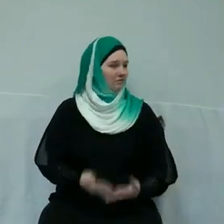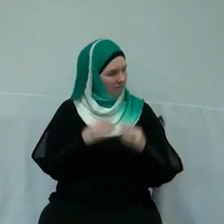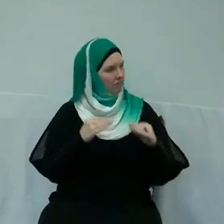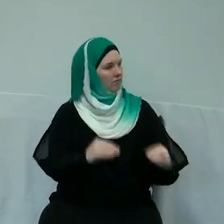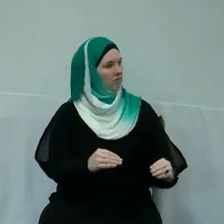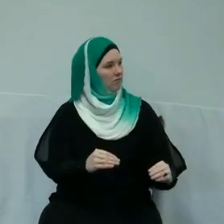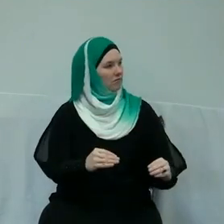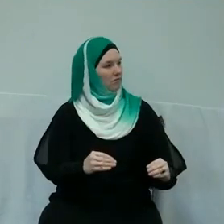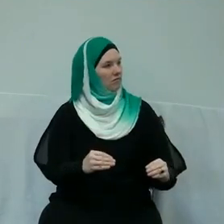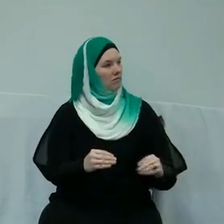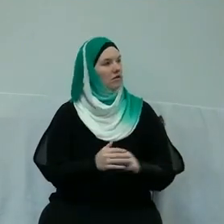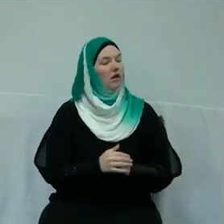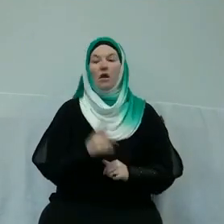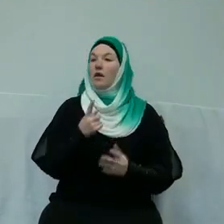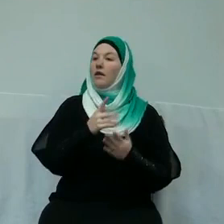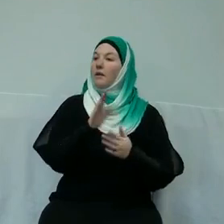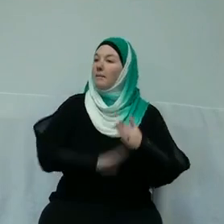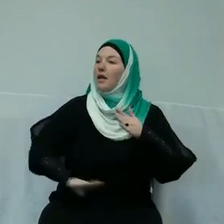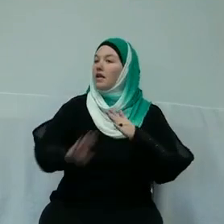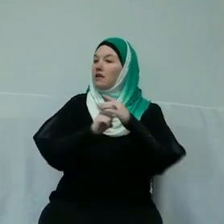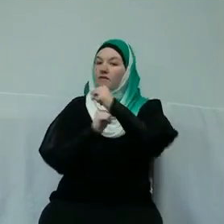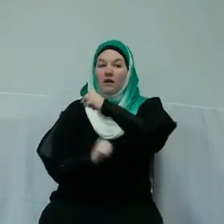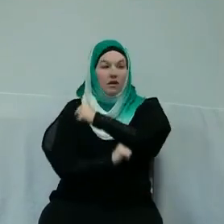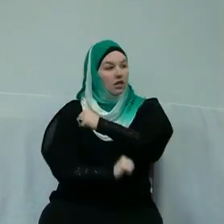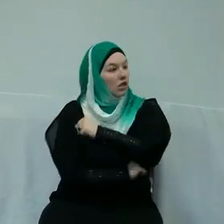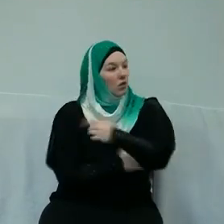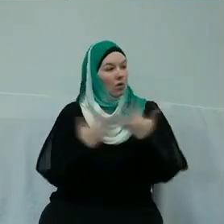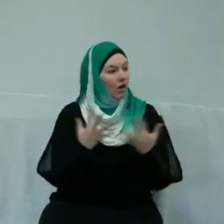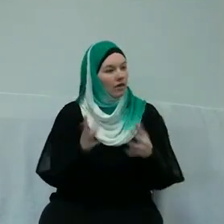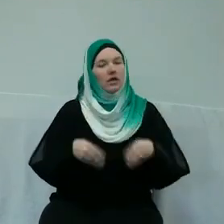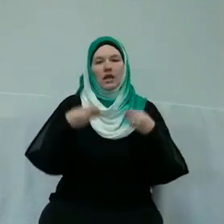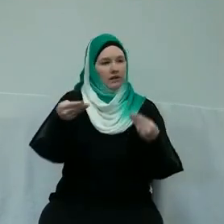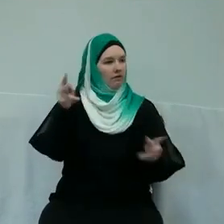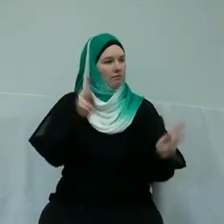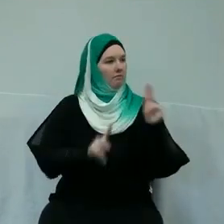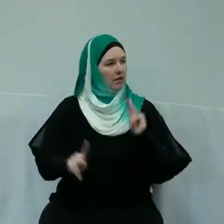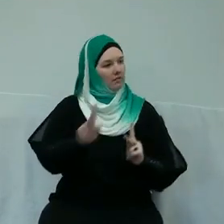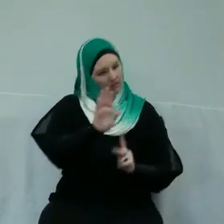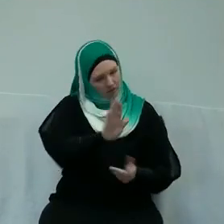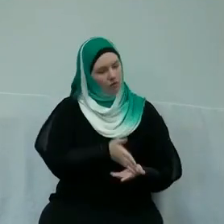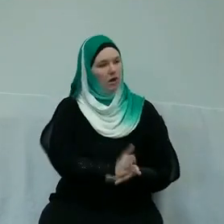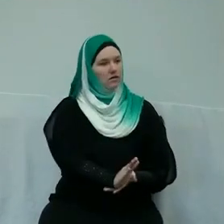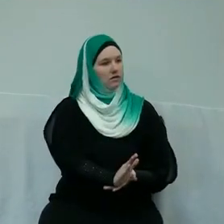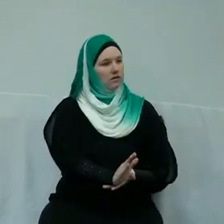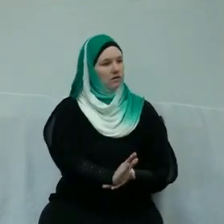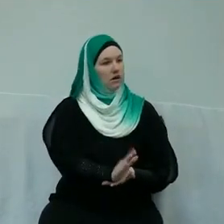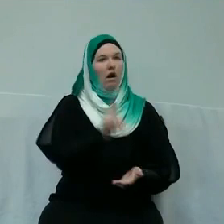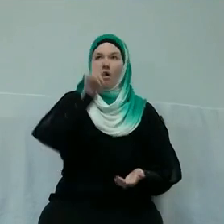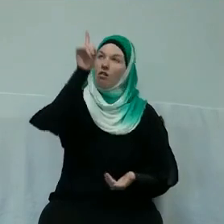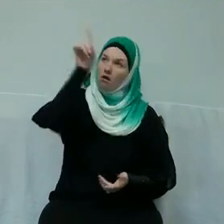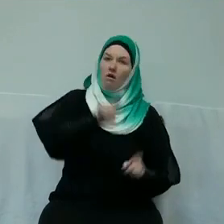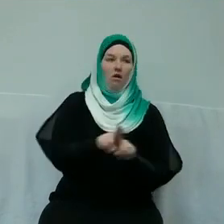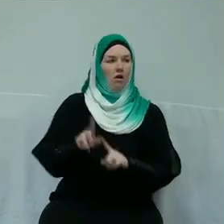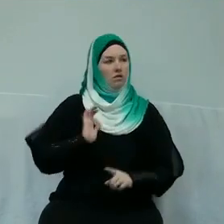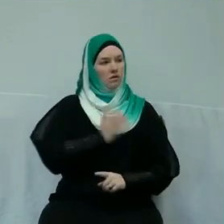justice, the basic foundation is to give people their due rights. Allah subhanahu wa ta'ala also